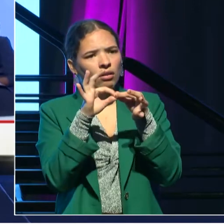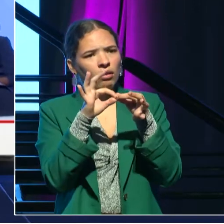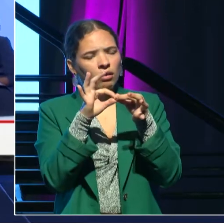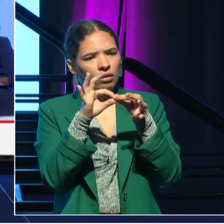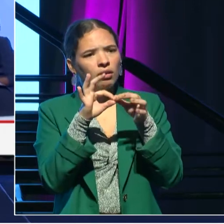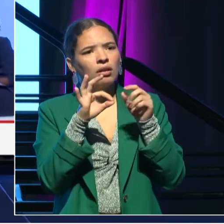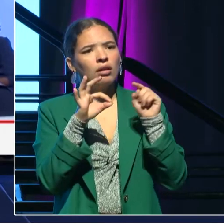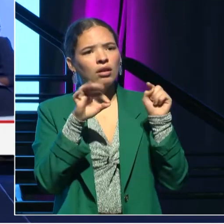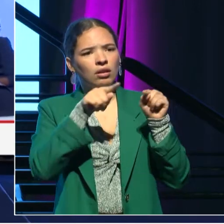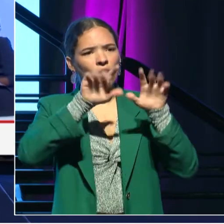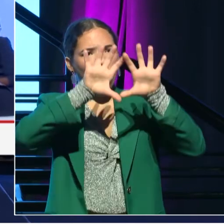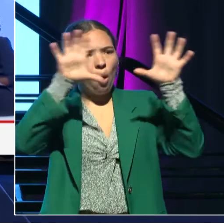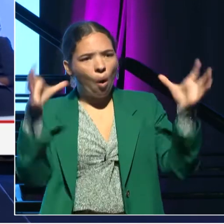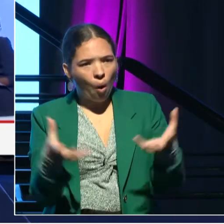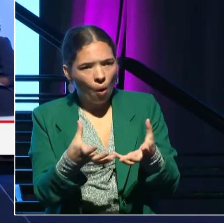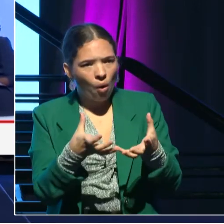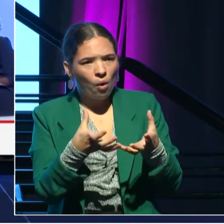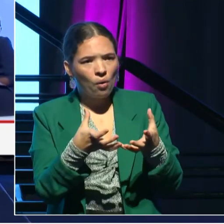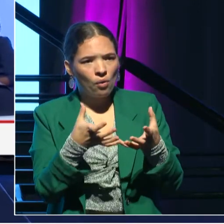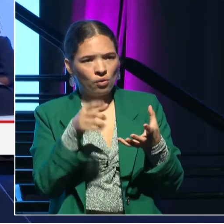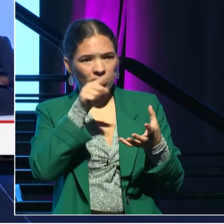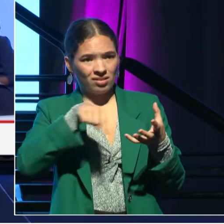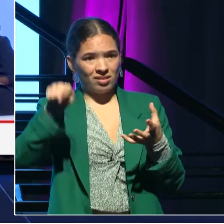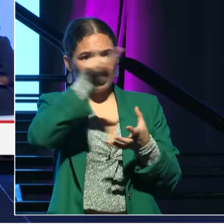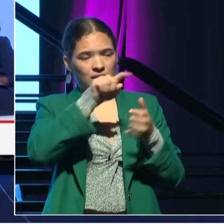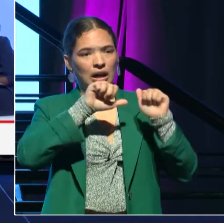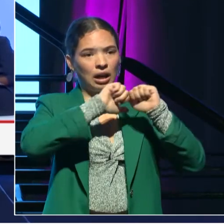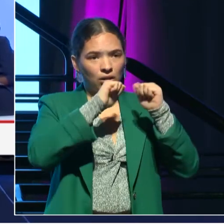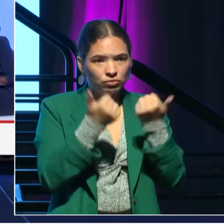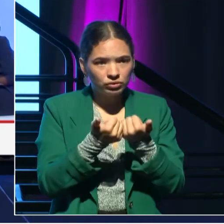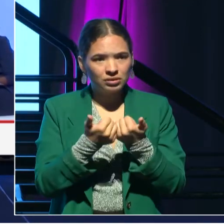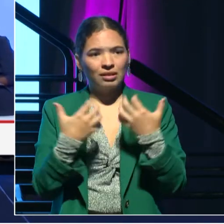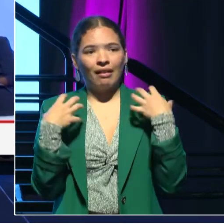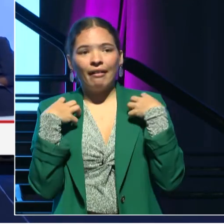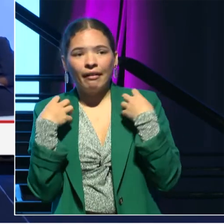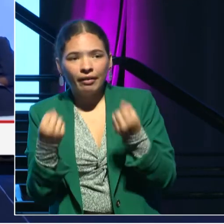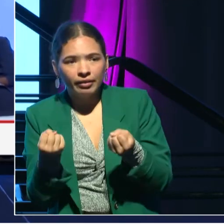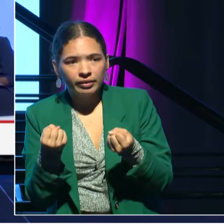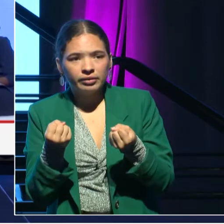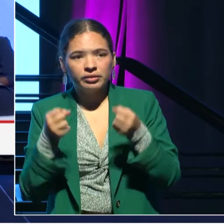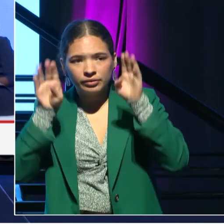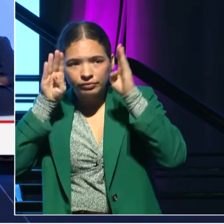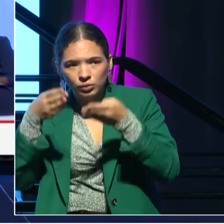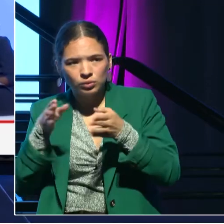haven't said, well, this is just an issue for my health division. You have taken a